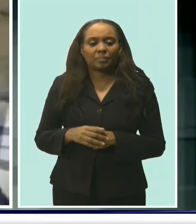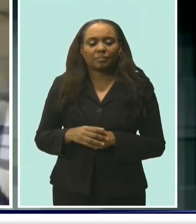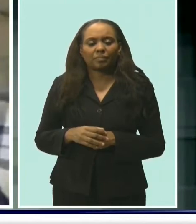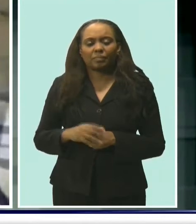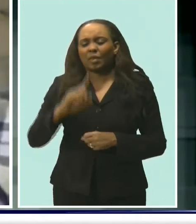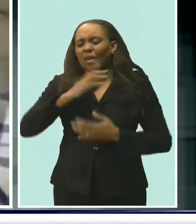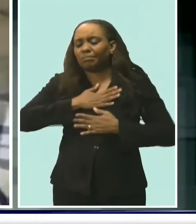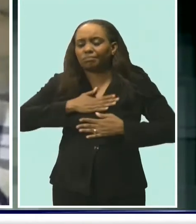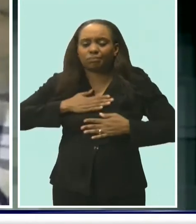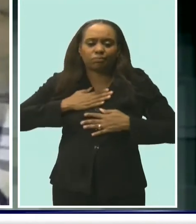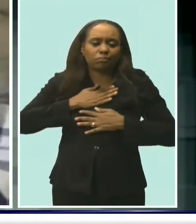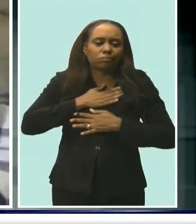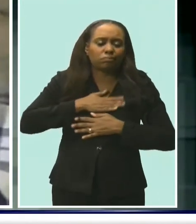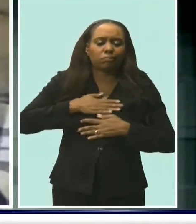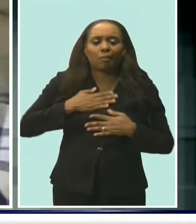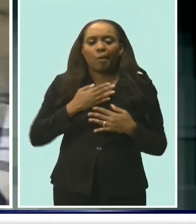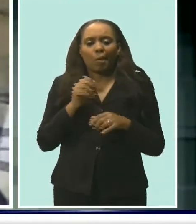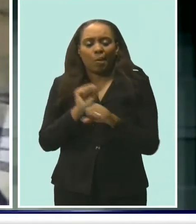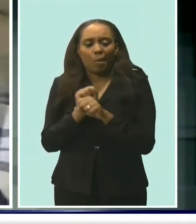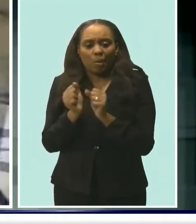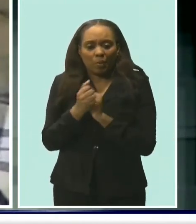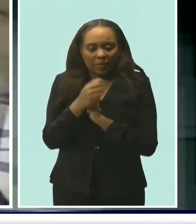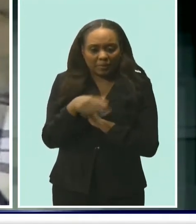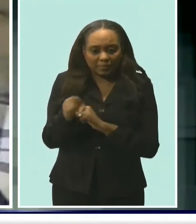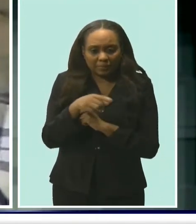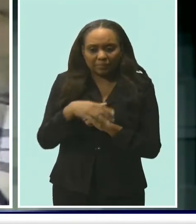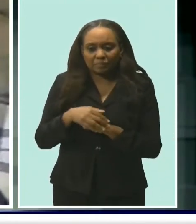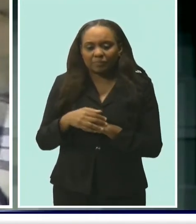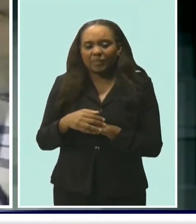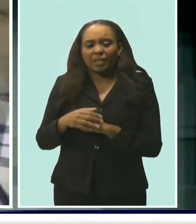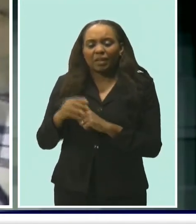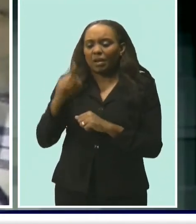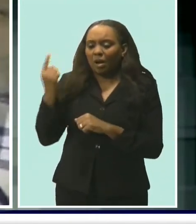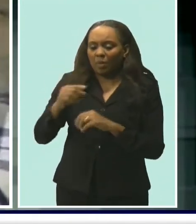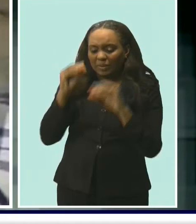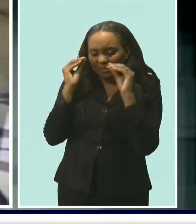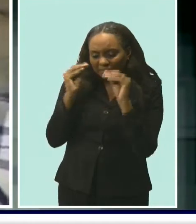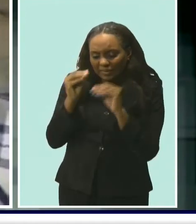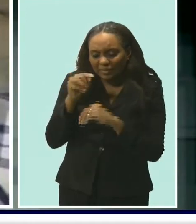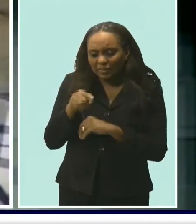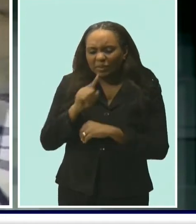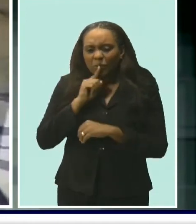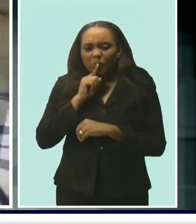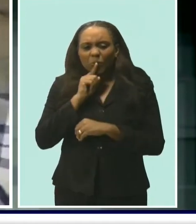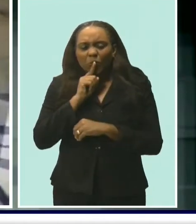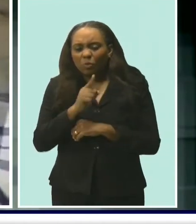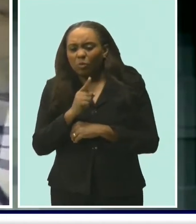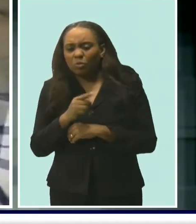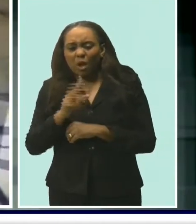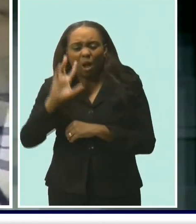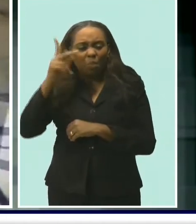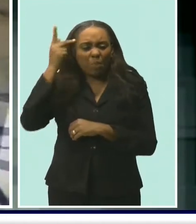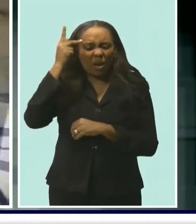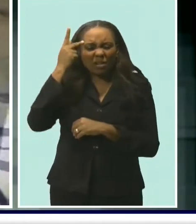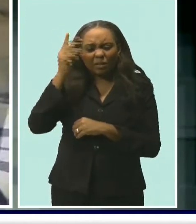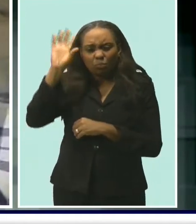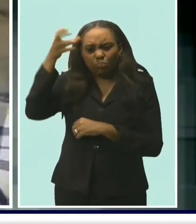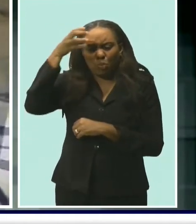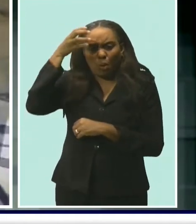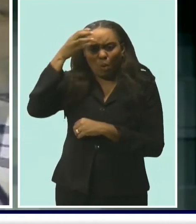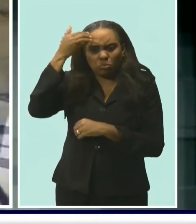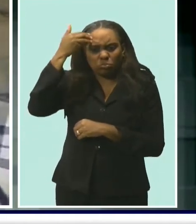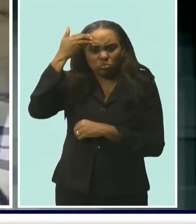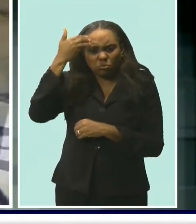enjoyment to work with Mr. Arthur. The skills, and he taught you everything that he can. He was a political animal when it comes to